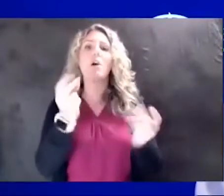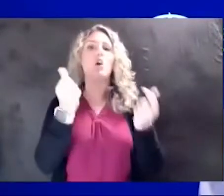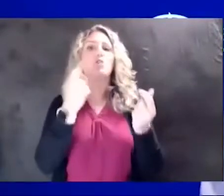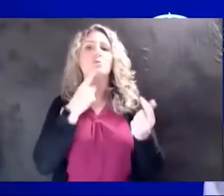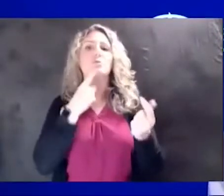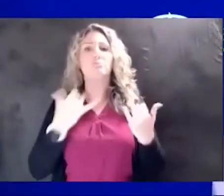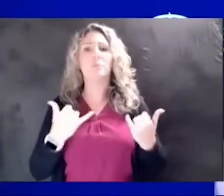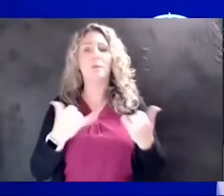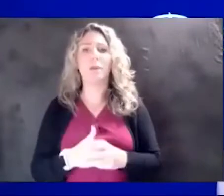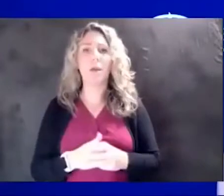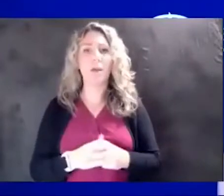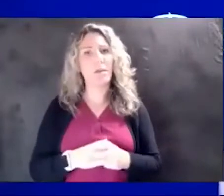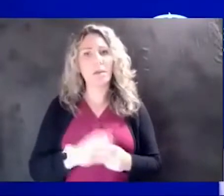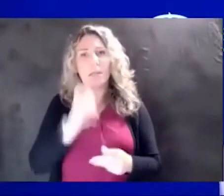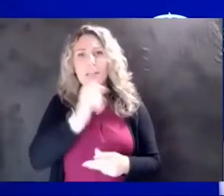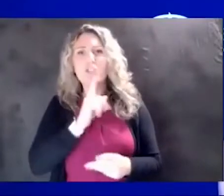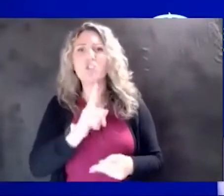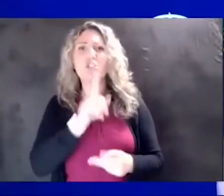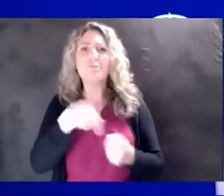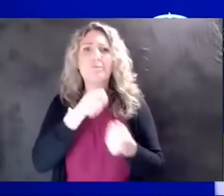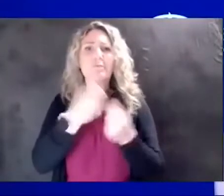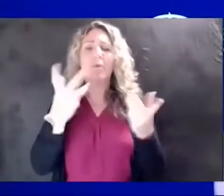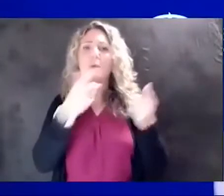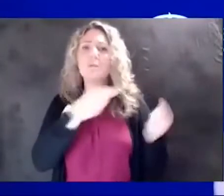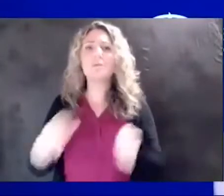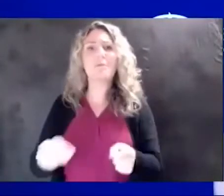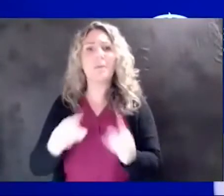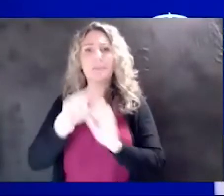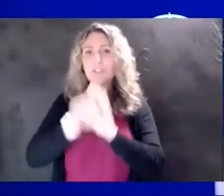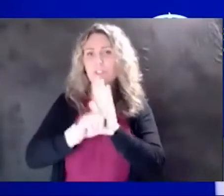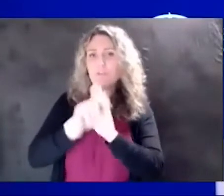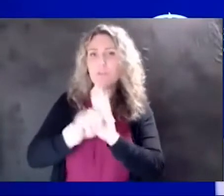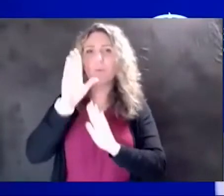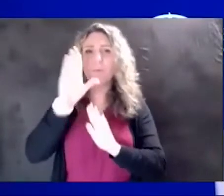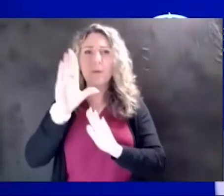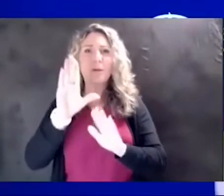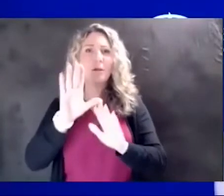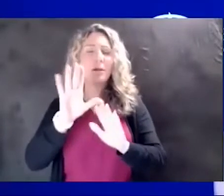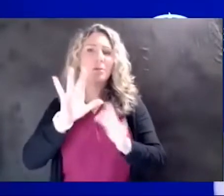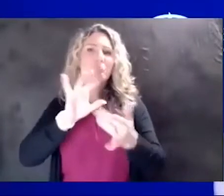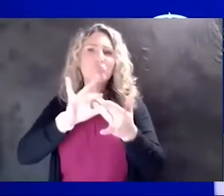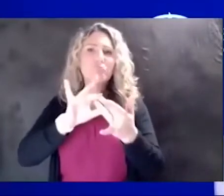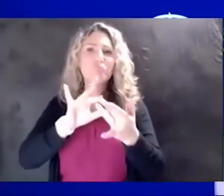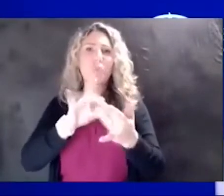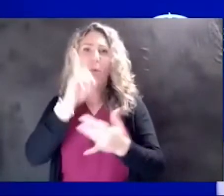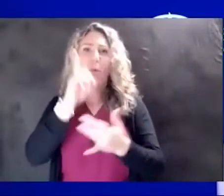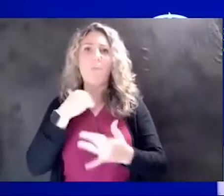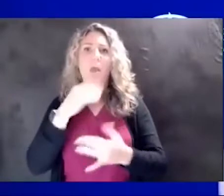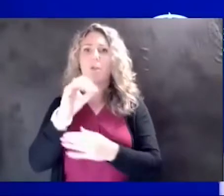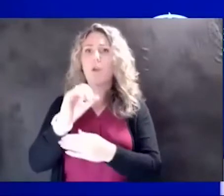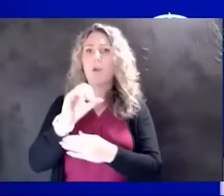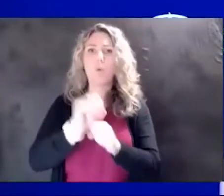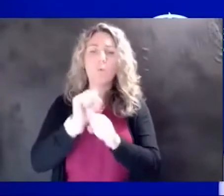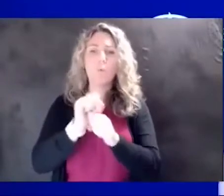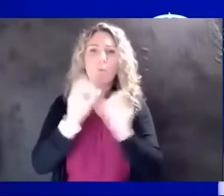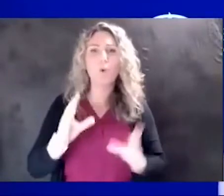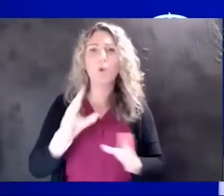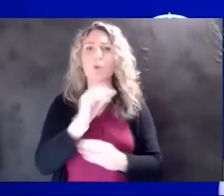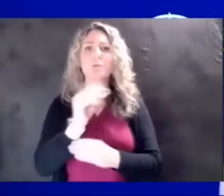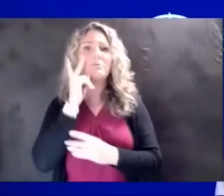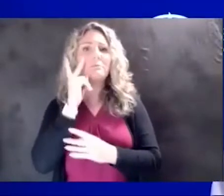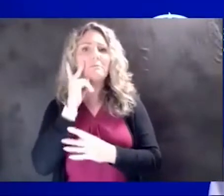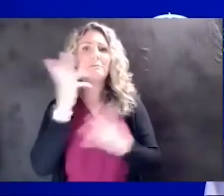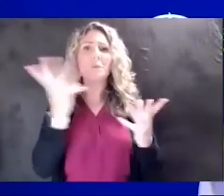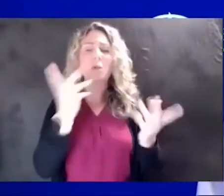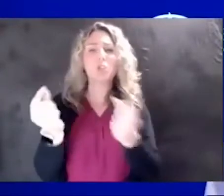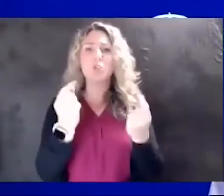not sure exactly what's going on in Springfield. I'll try to reconnect with one of my colleagues and see kind of what they're doing based on their capacity